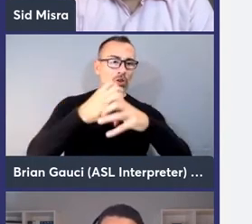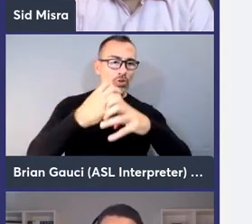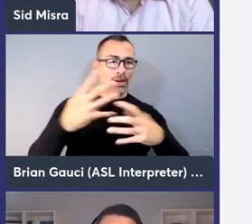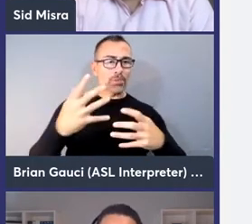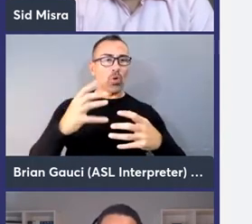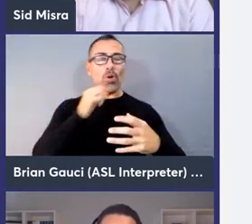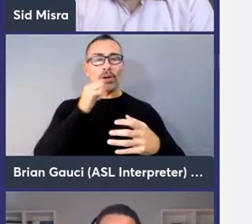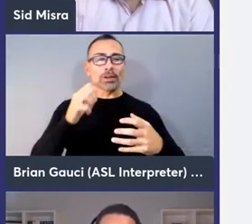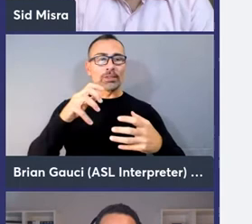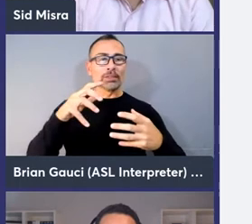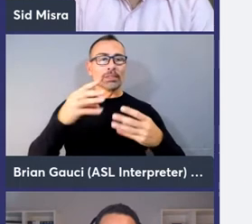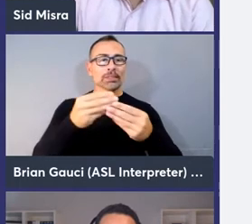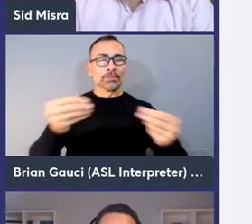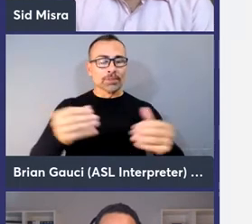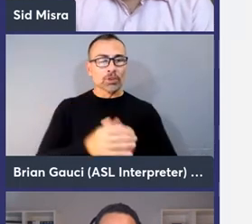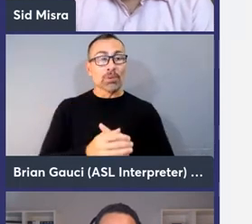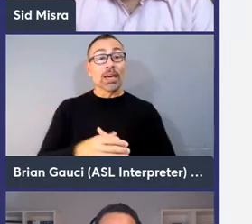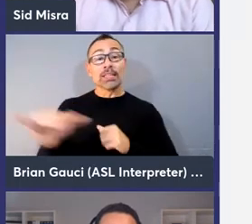that right?